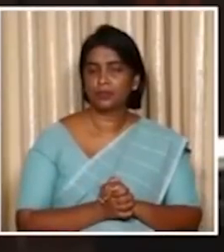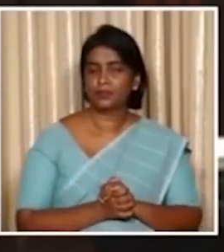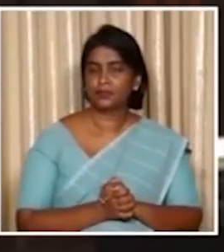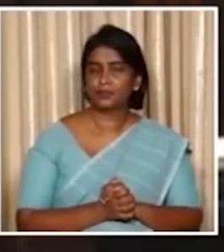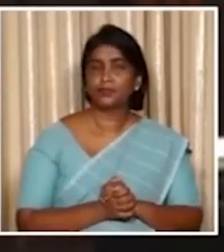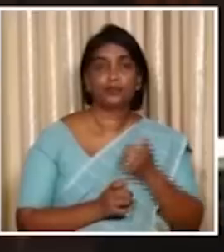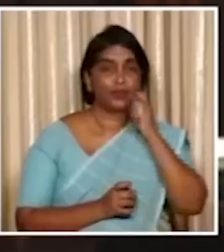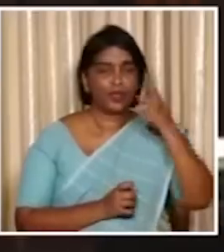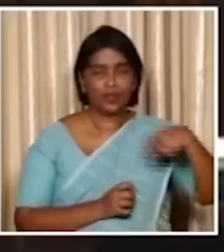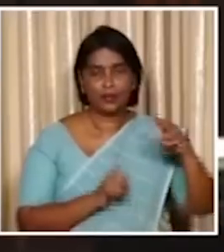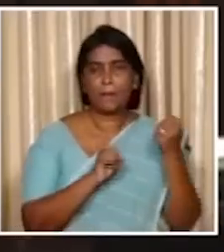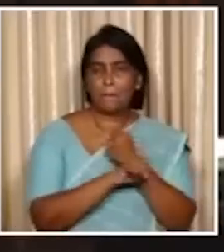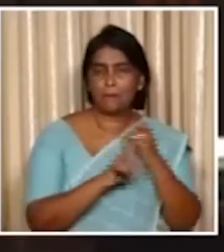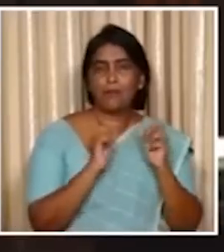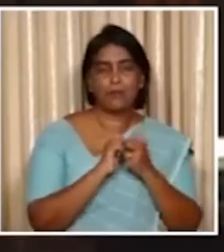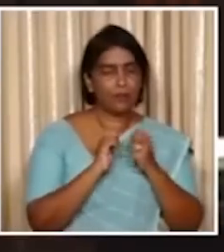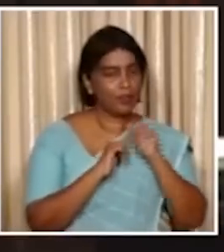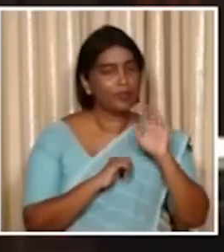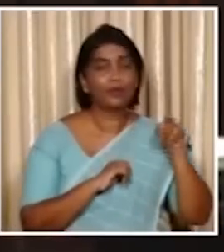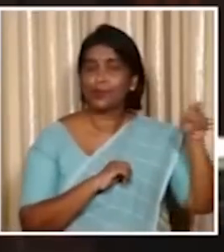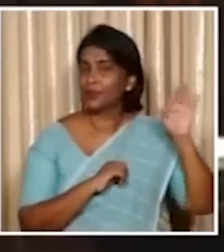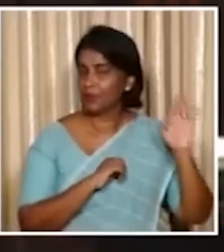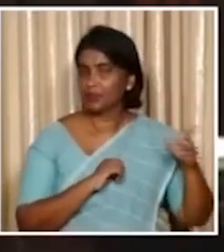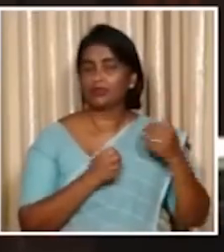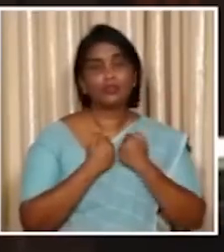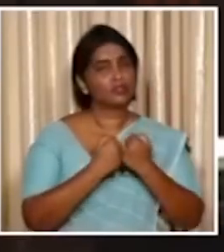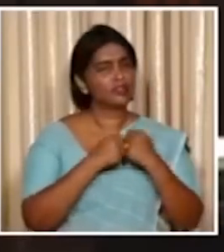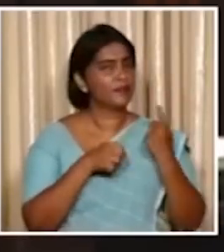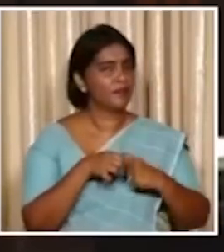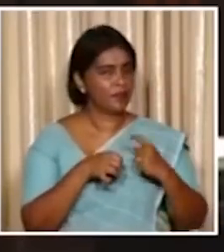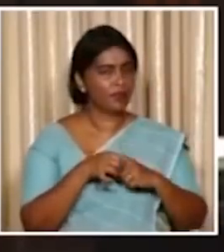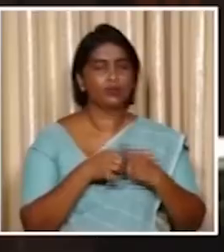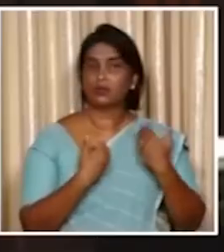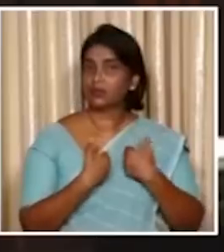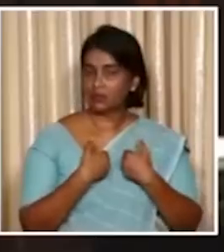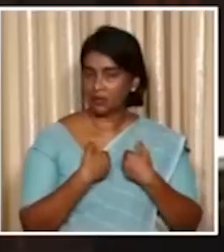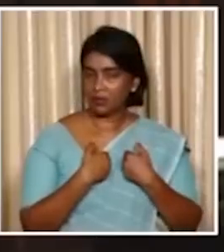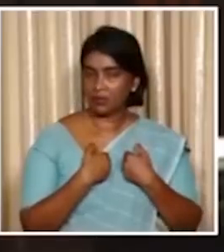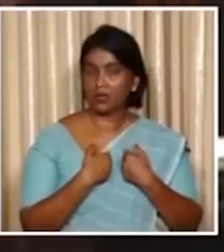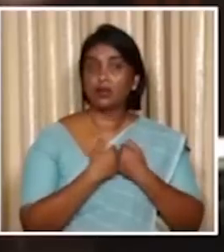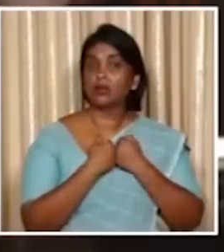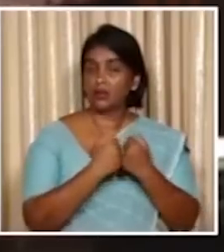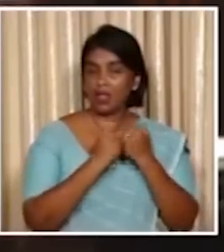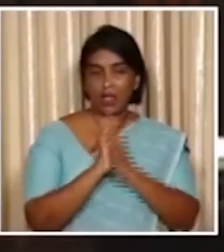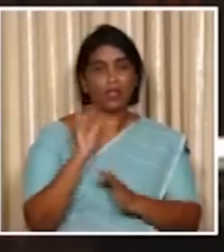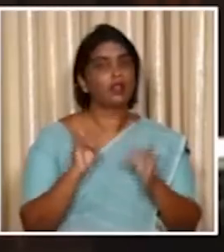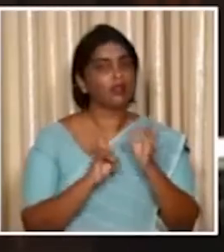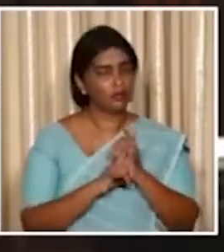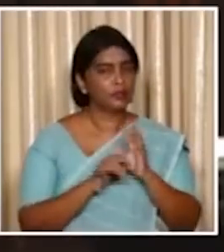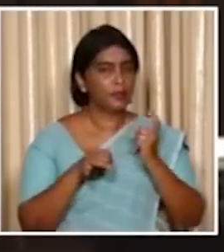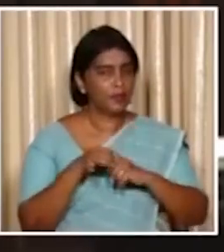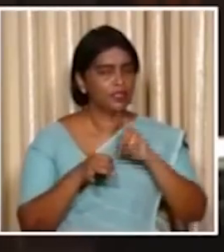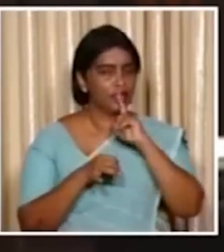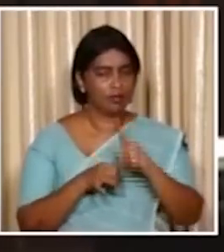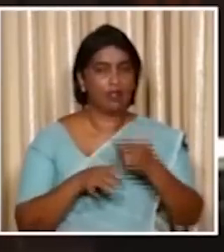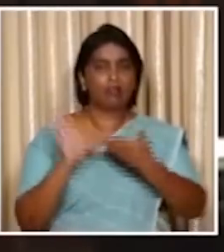people in terms of transport. So all I wanted to do was raise a question from the honourable minister in charge for transport. He has now walked out, so there is no point in asking that